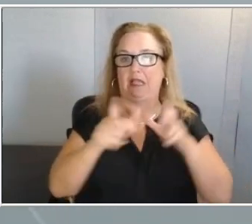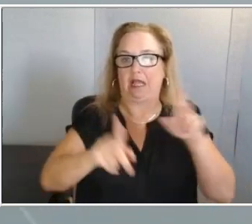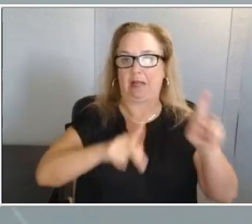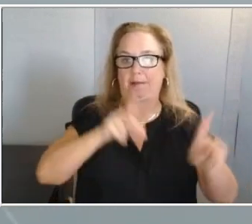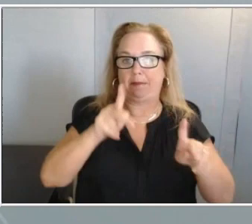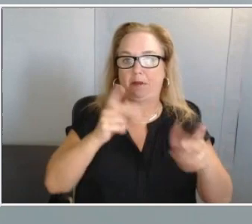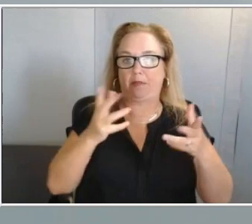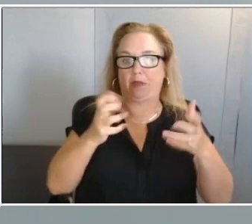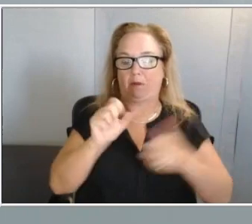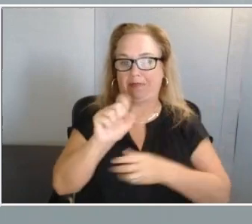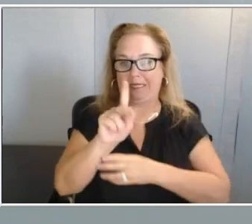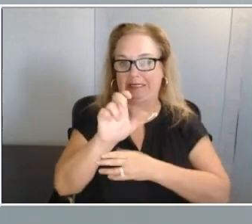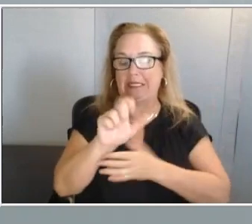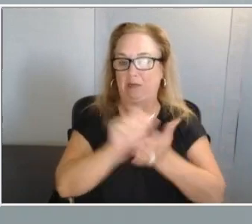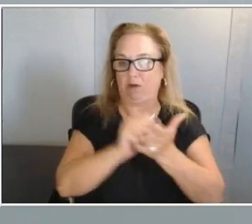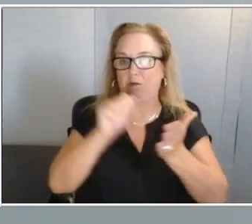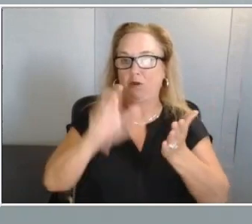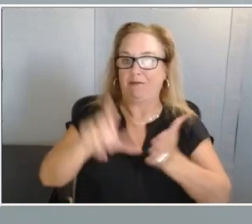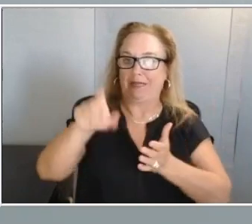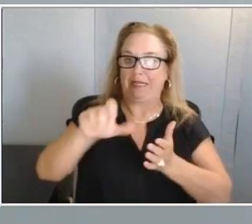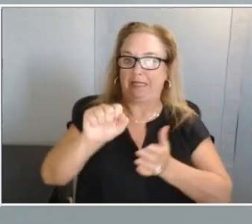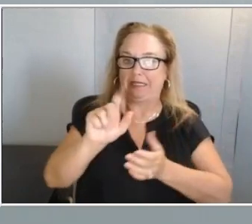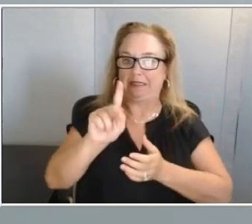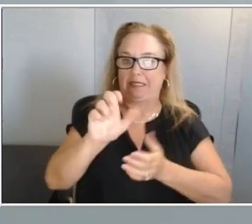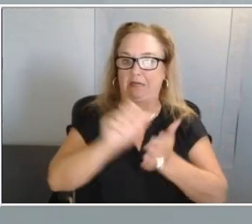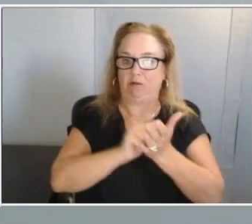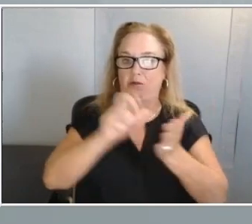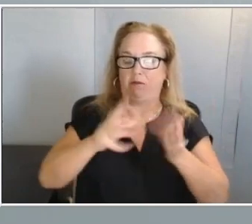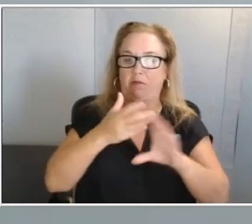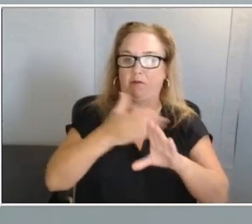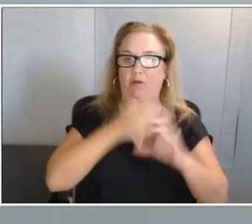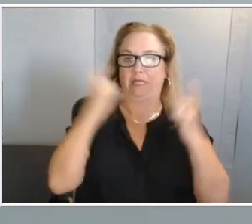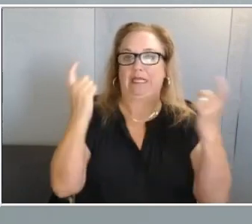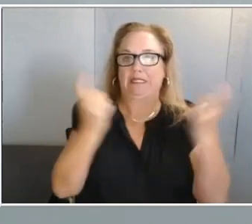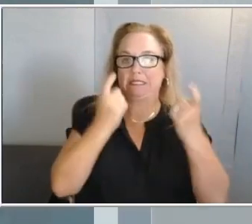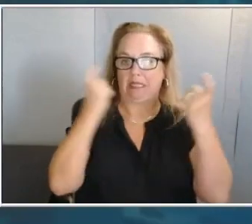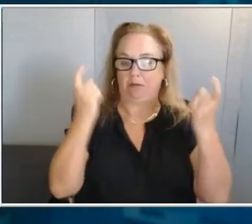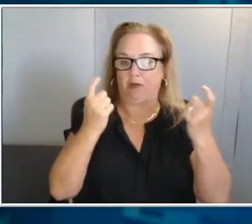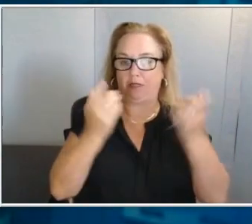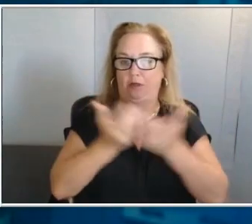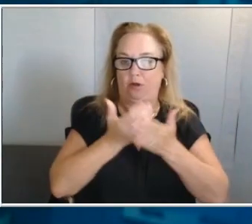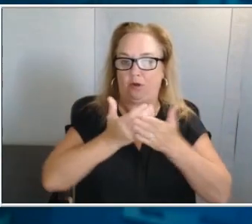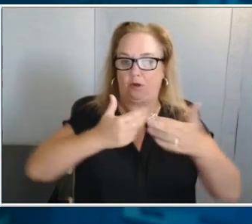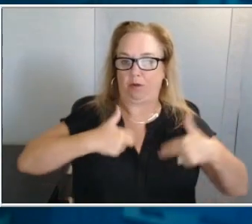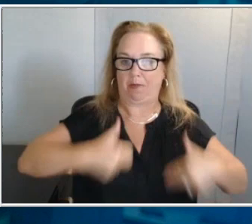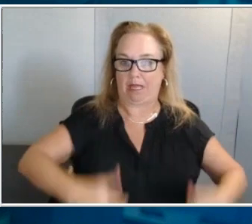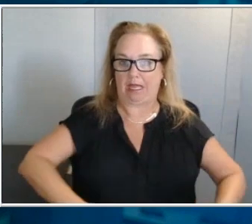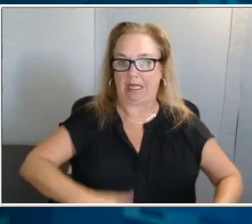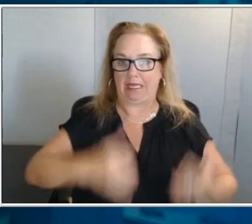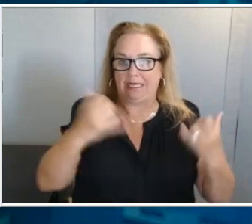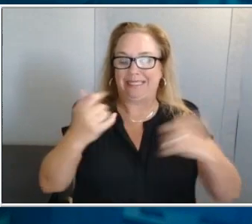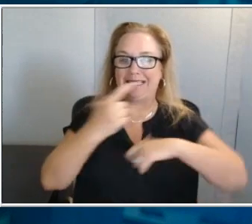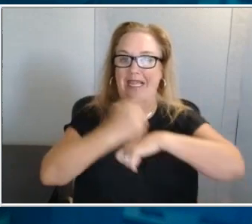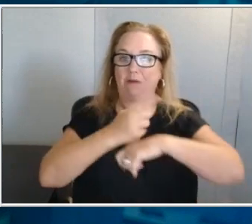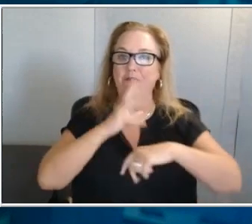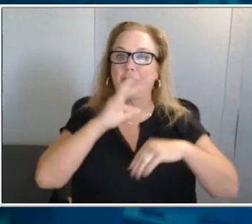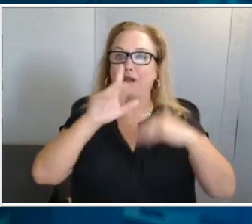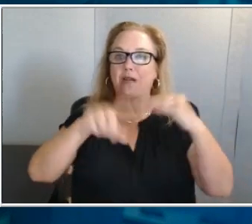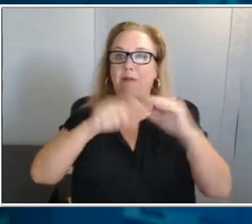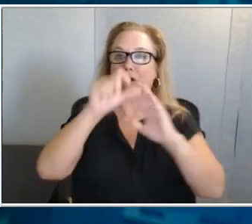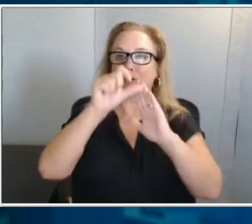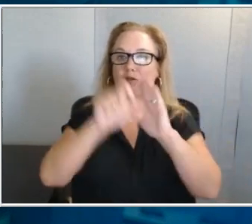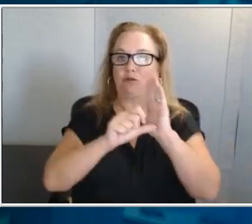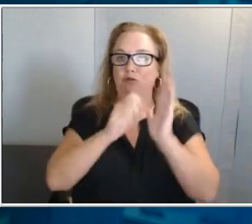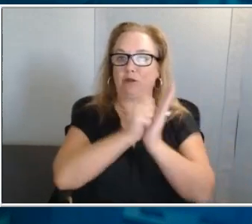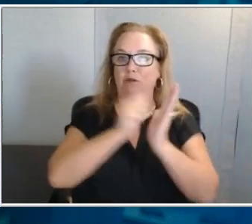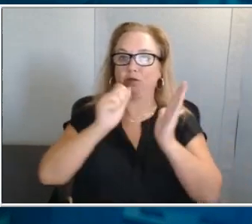that skin gone. They need that skin gone before they can fully celebrate their new body. So today we're talking about surgery to